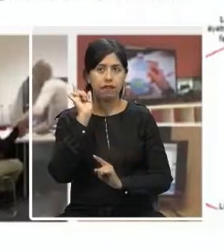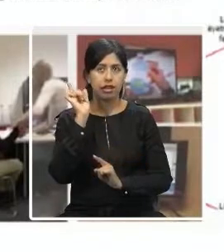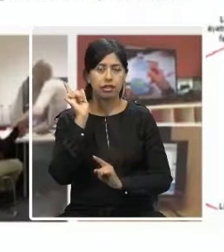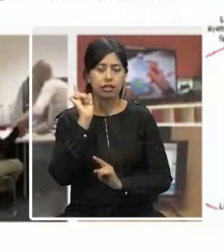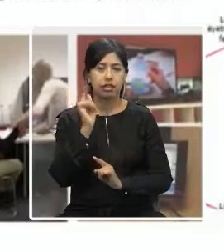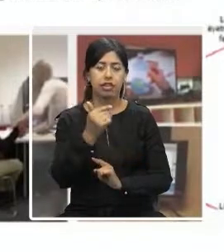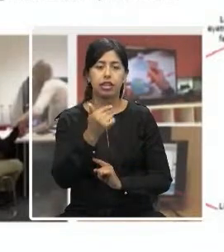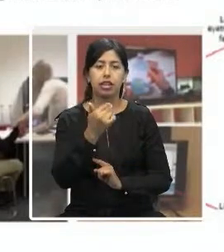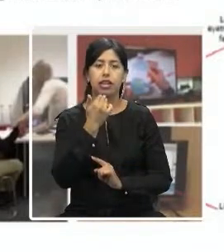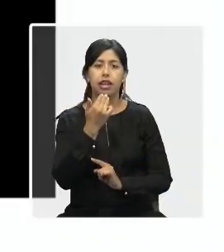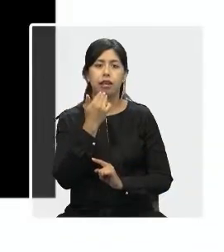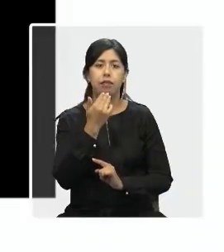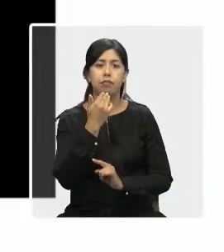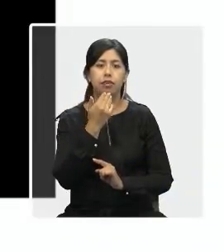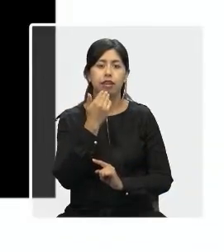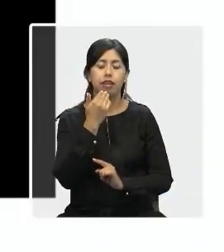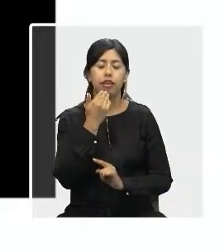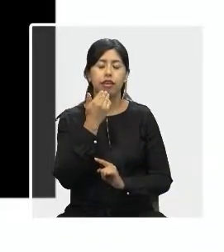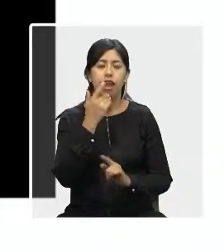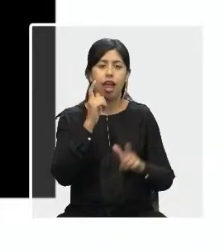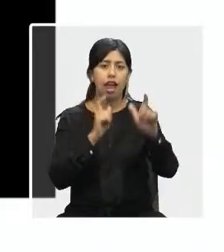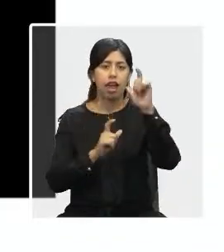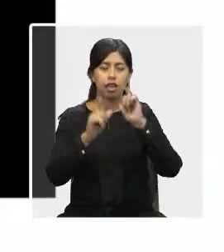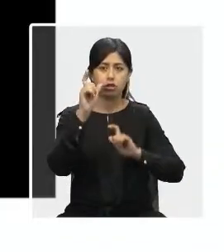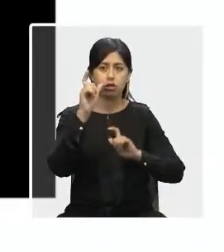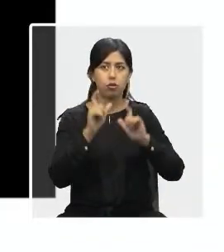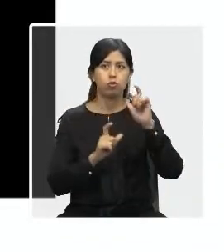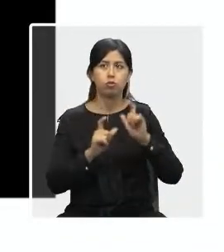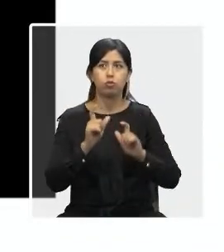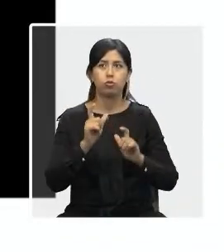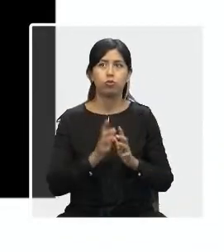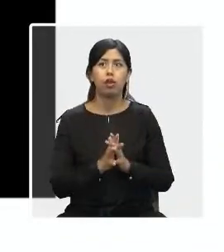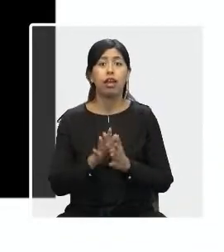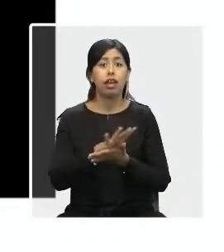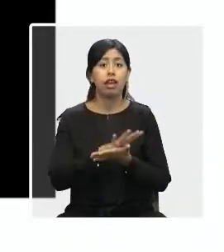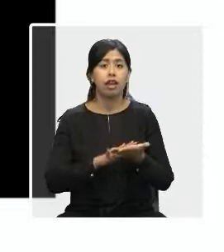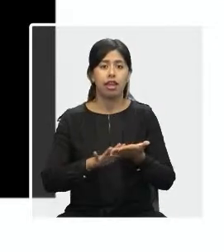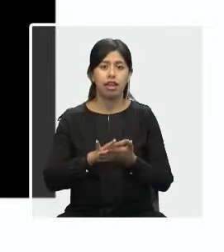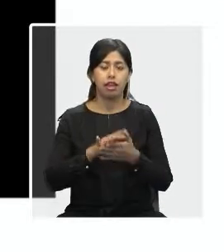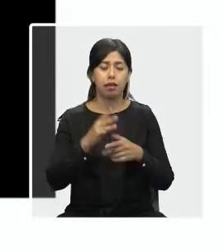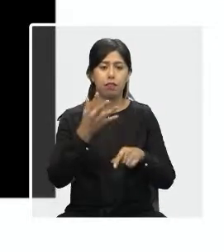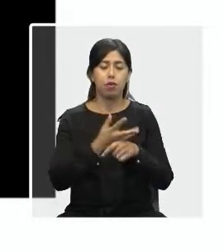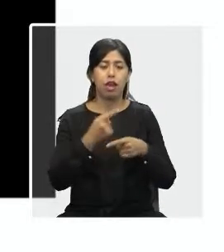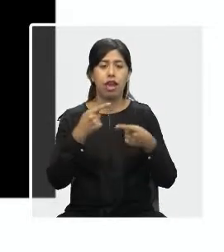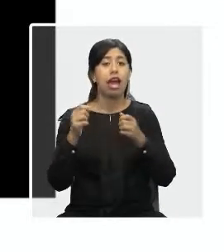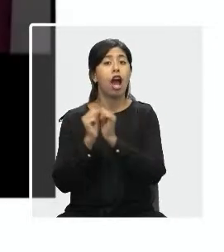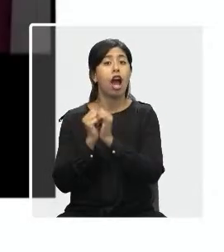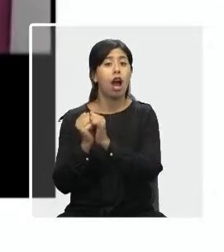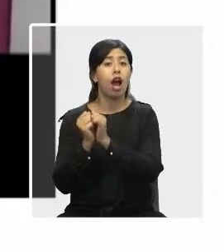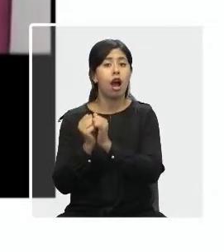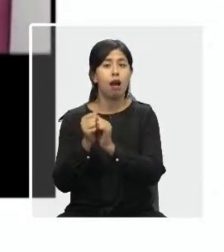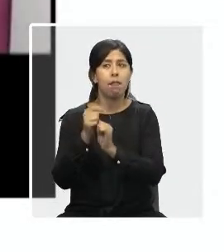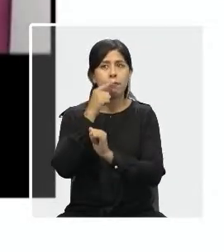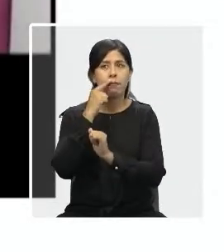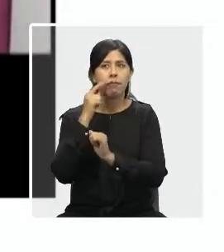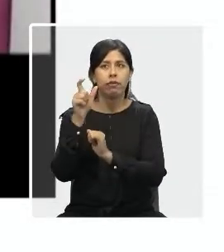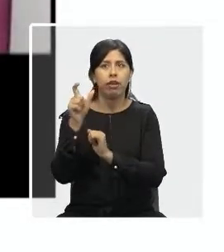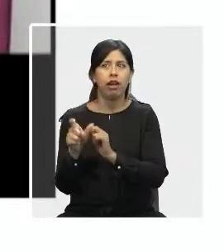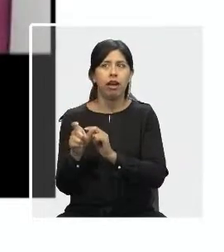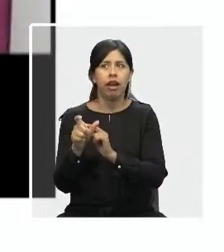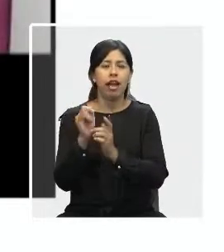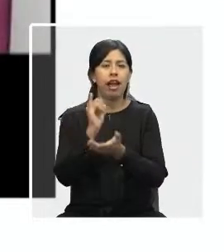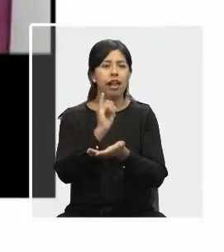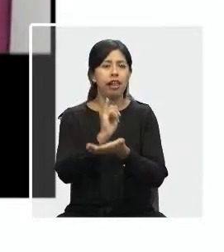example, which is from my colleague from Institute for Creative Technologies in University